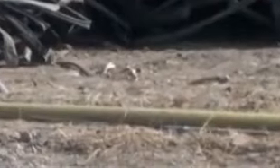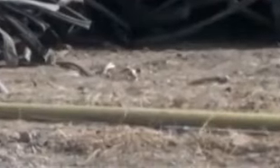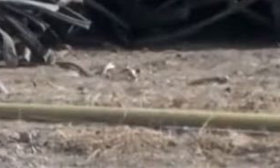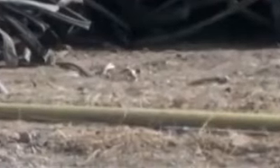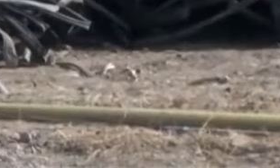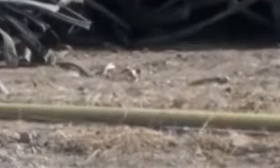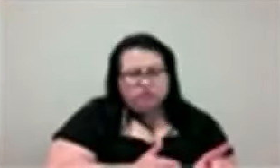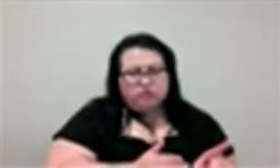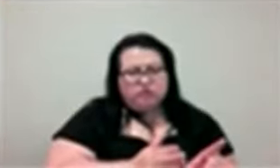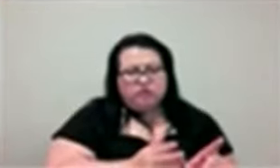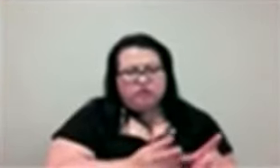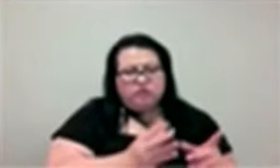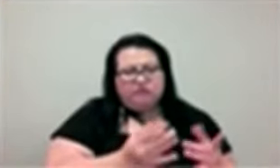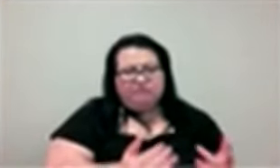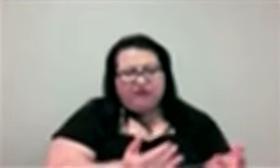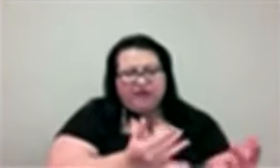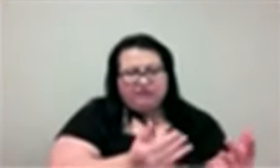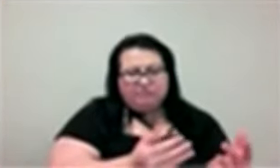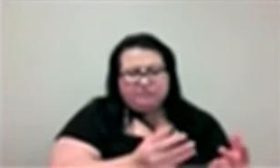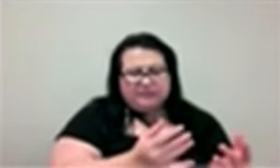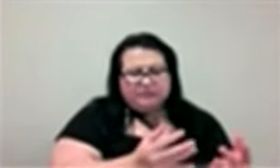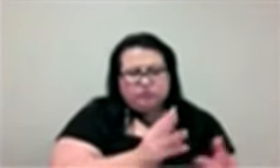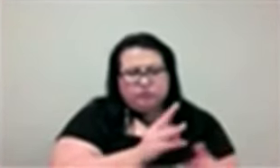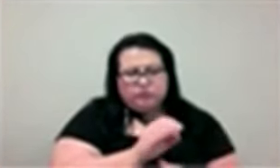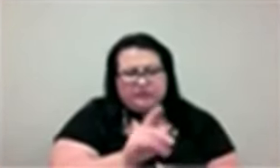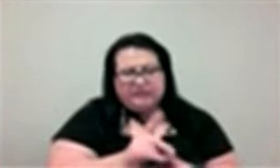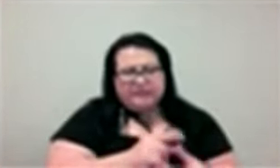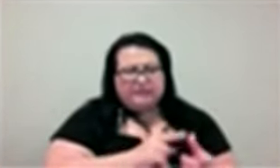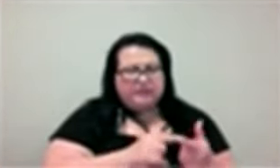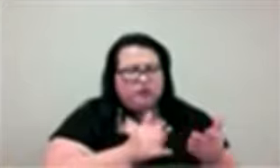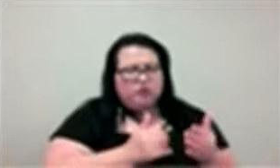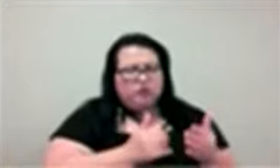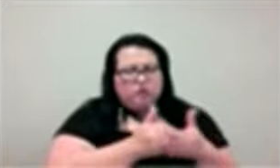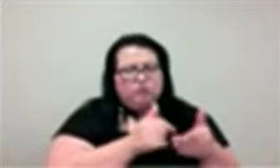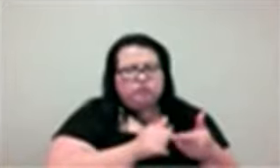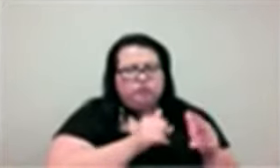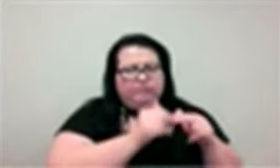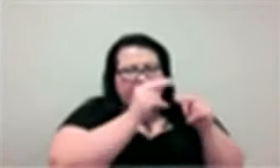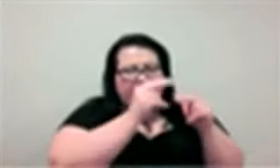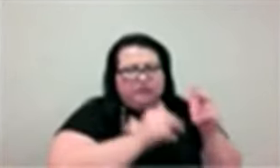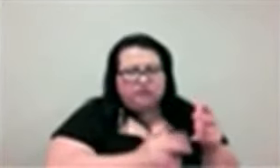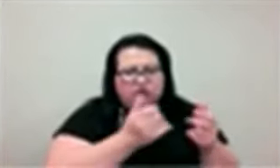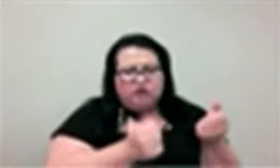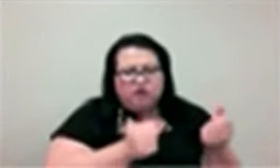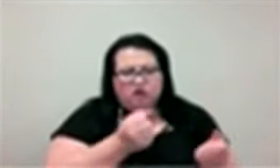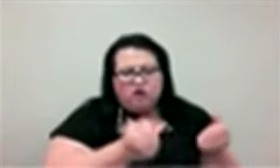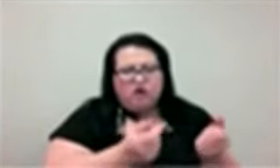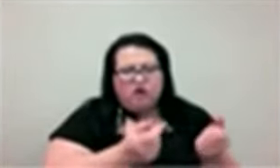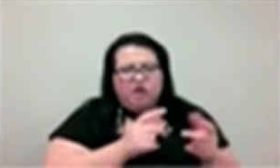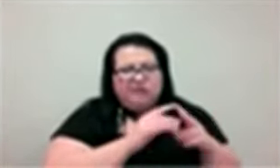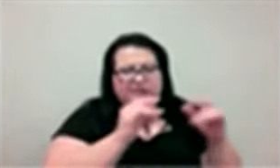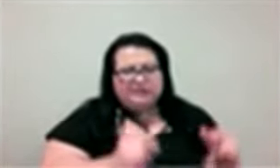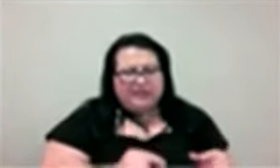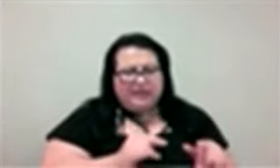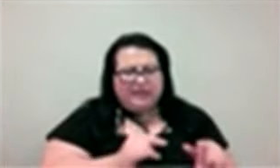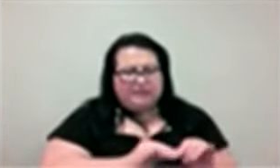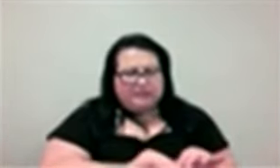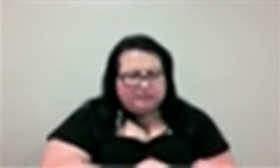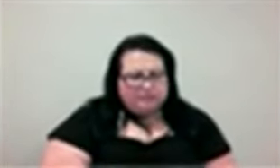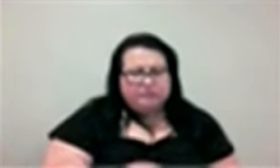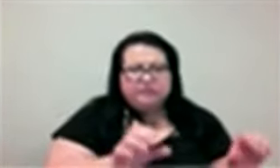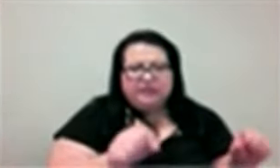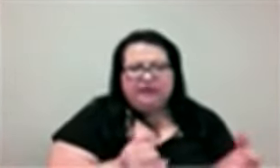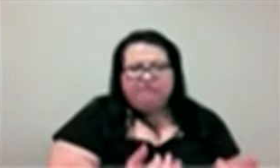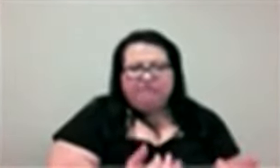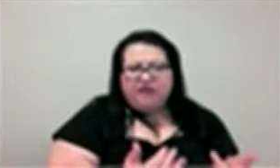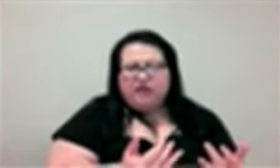leniency. Is it near a building? Is it near a car? Is it near a tent? Is it near anything that the fire is going to spread out of that space? And if the answer is no,